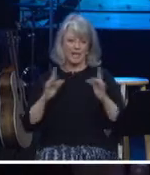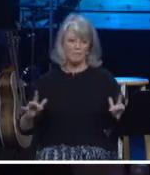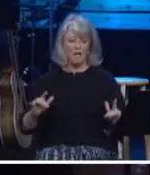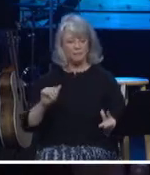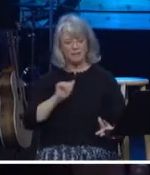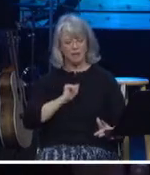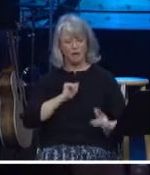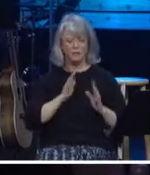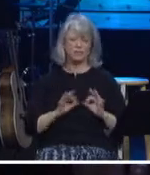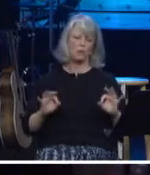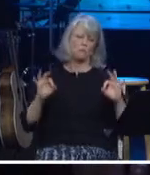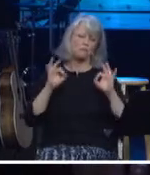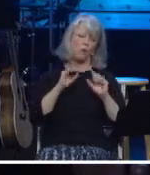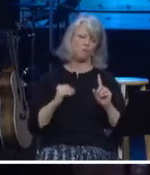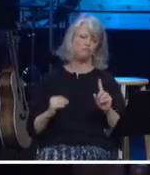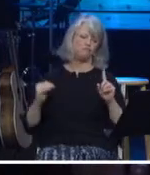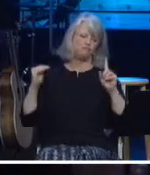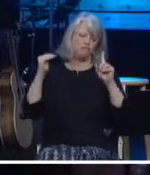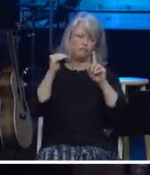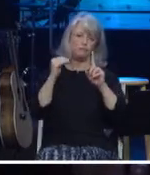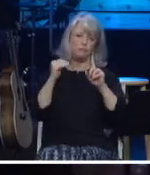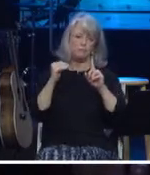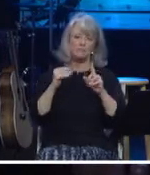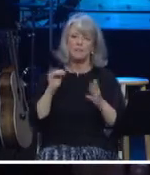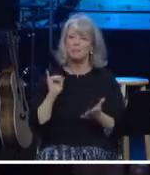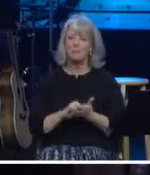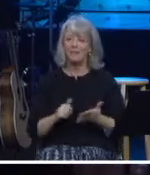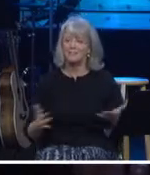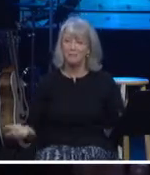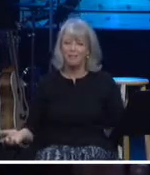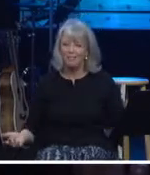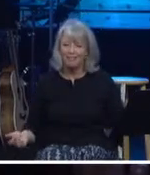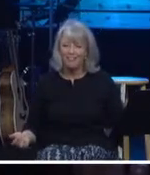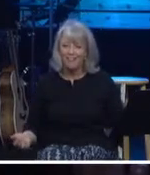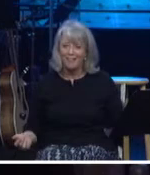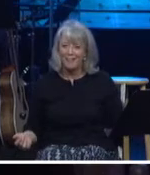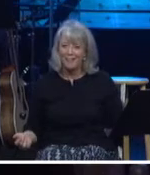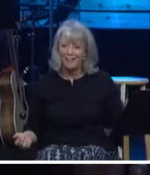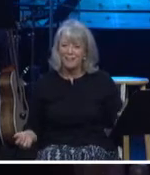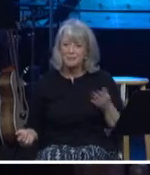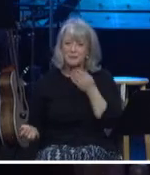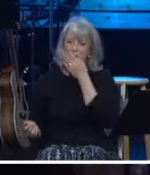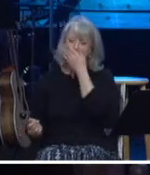exalting yourself. It's impossible. Impossible.